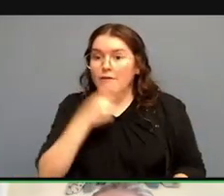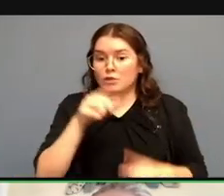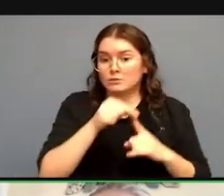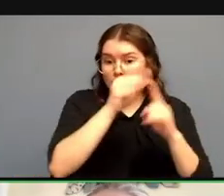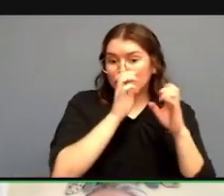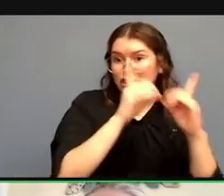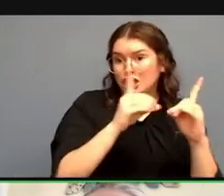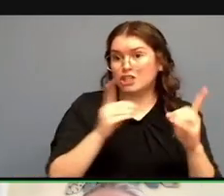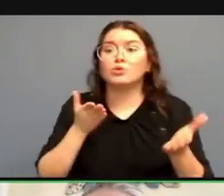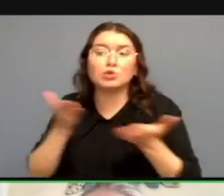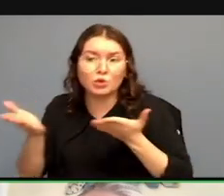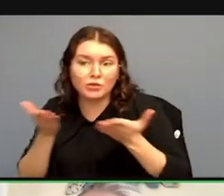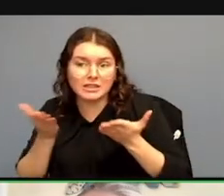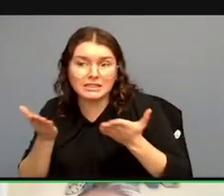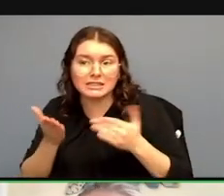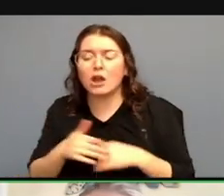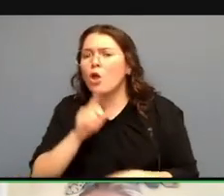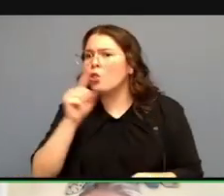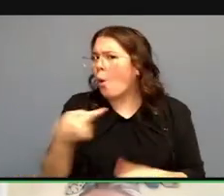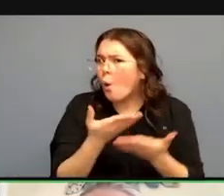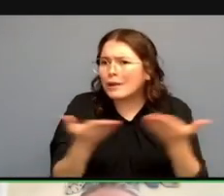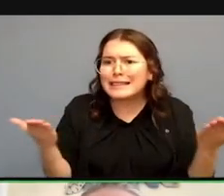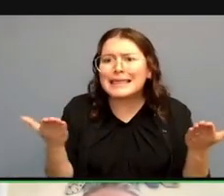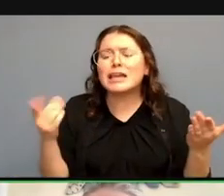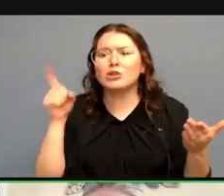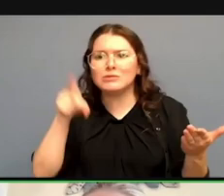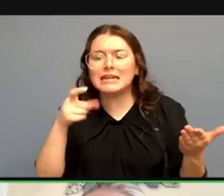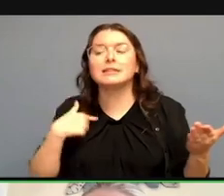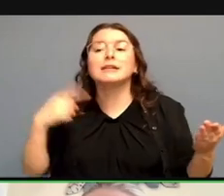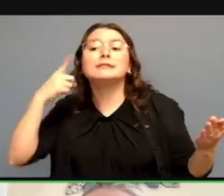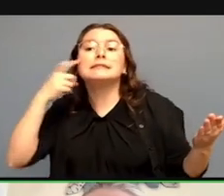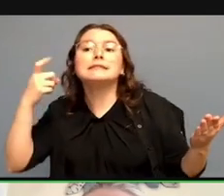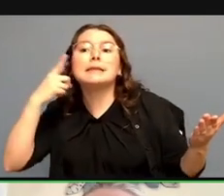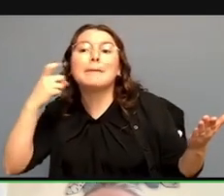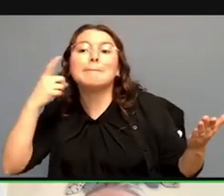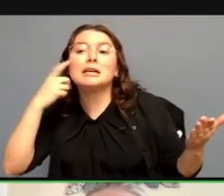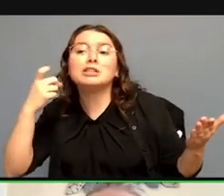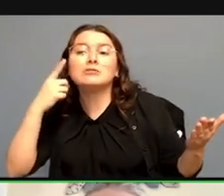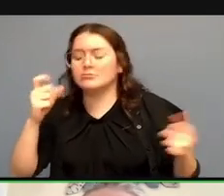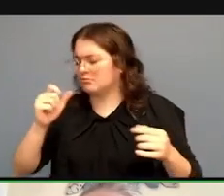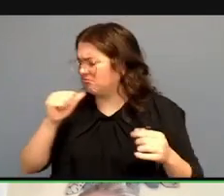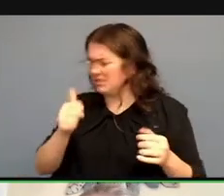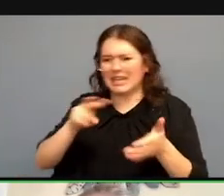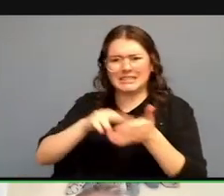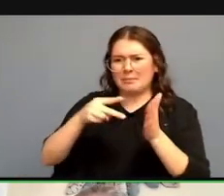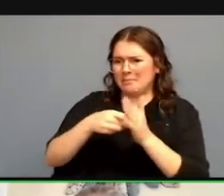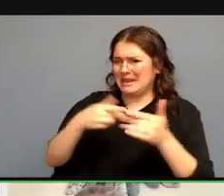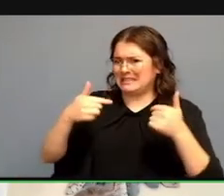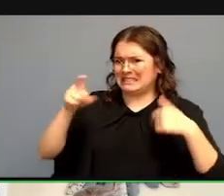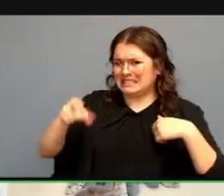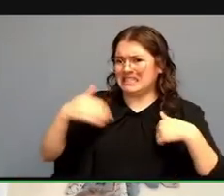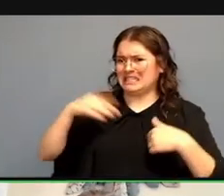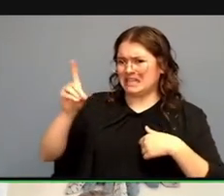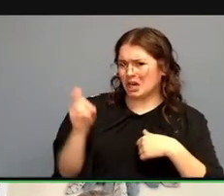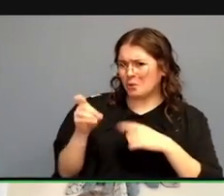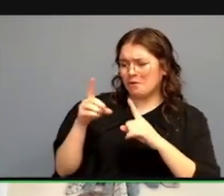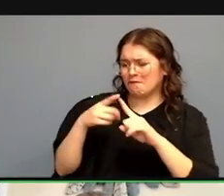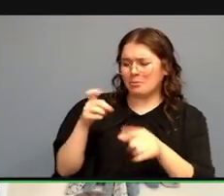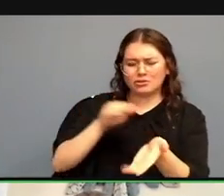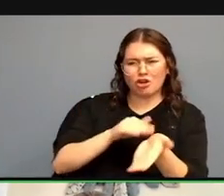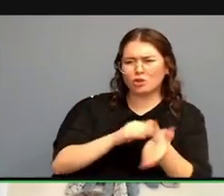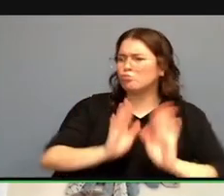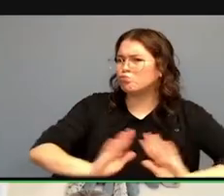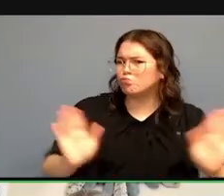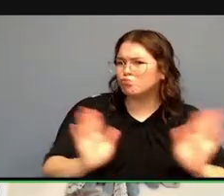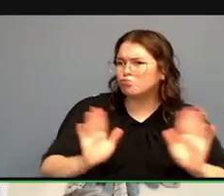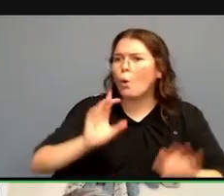is have a suspicion of a disability. That doesn't mean the child has to have a diagnosis from a doctor. So